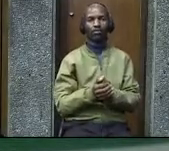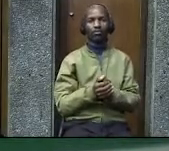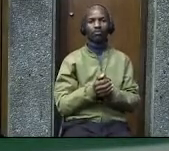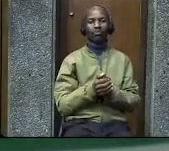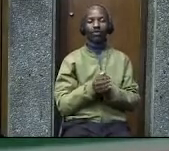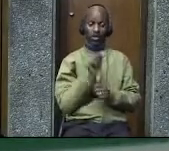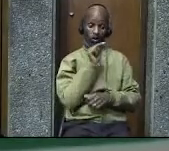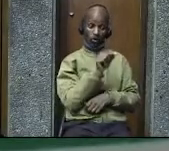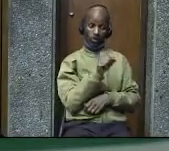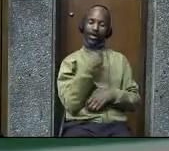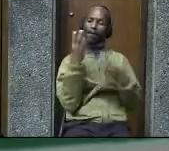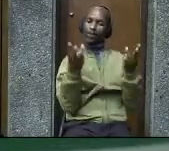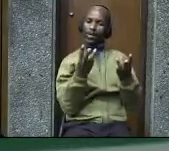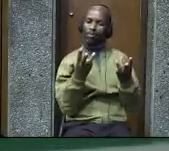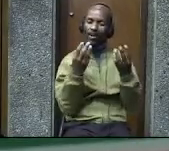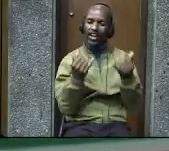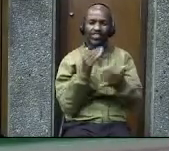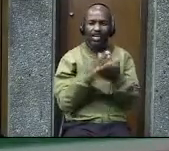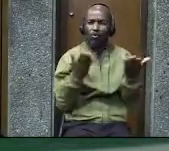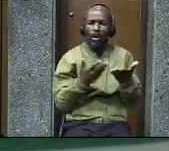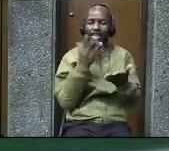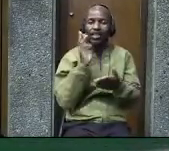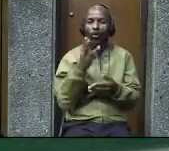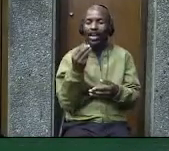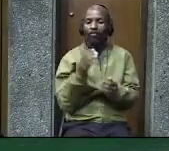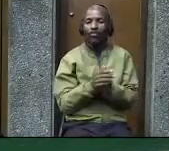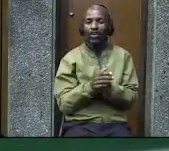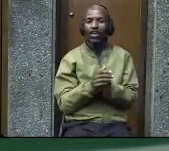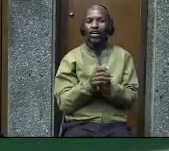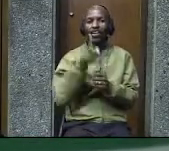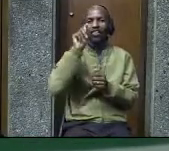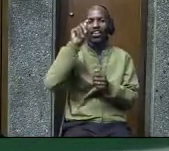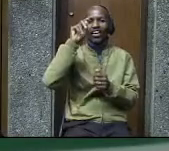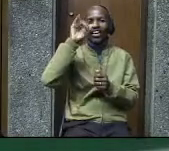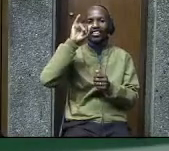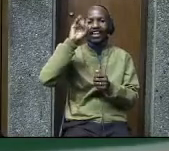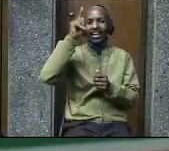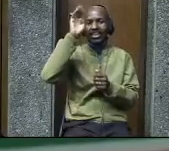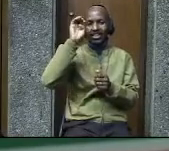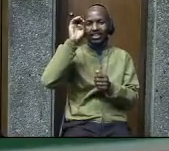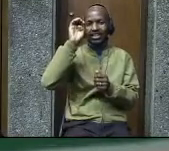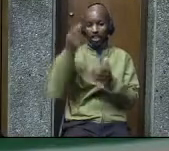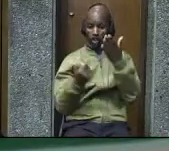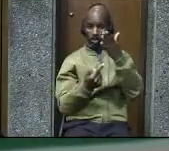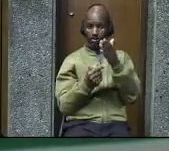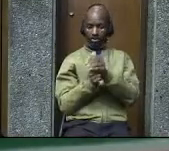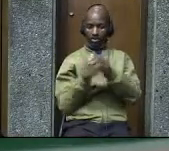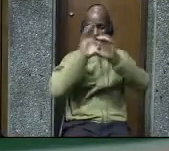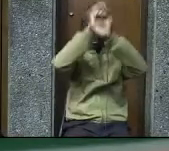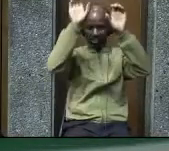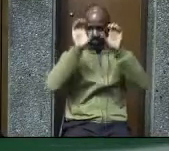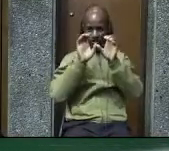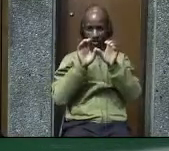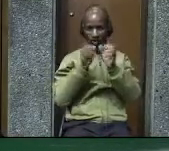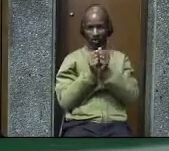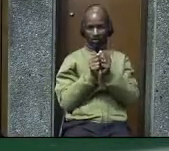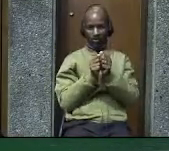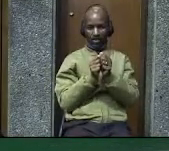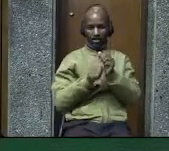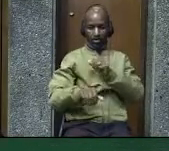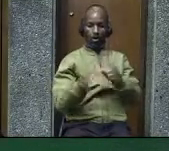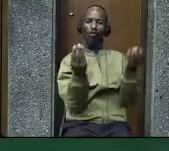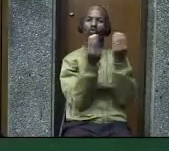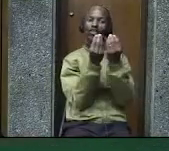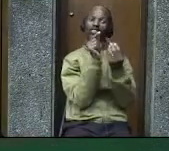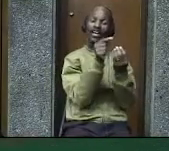are those people somewhere going to have title deeds on those properties, or is it just another land that's given